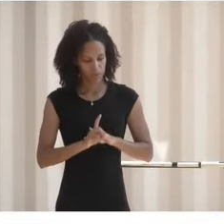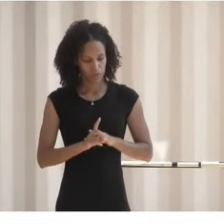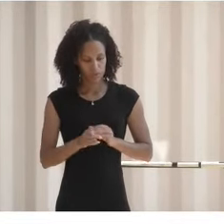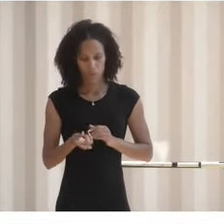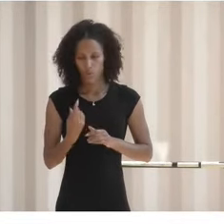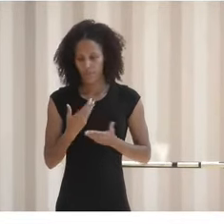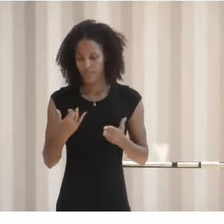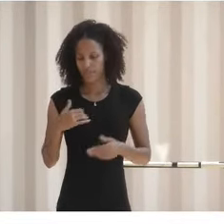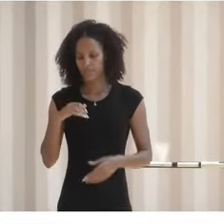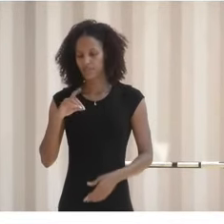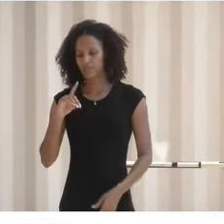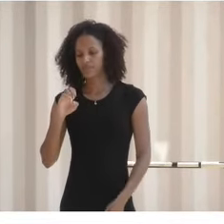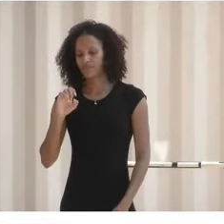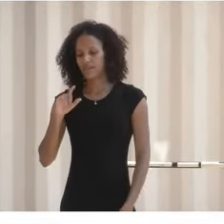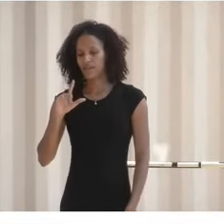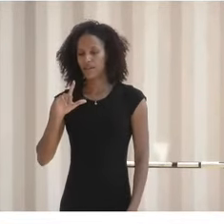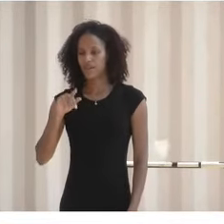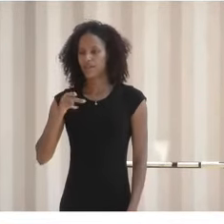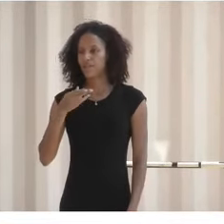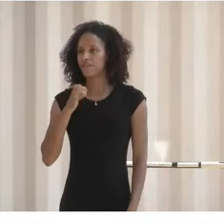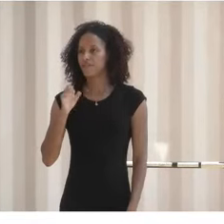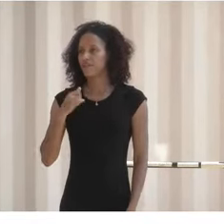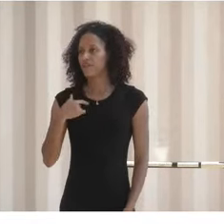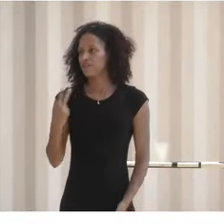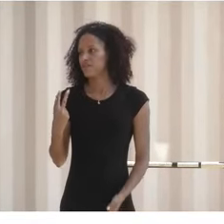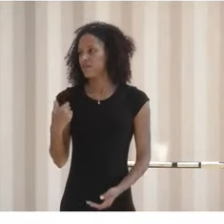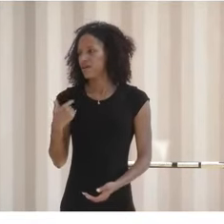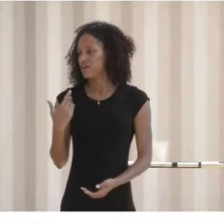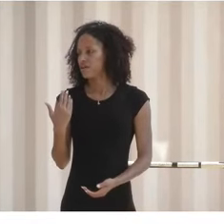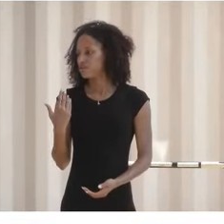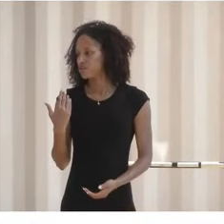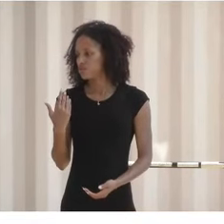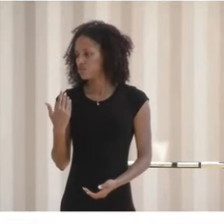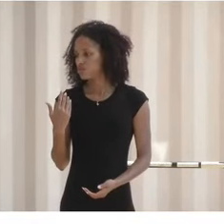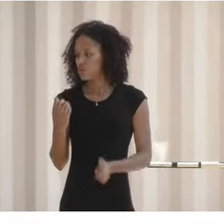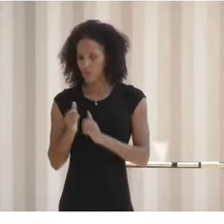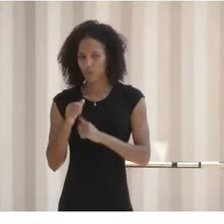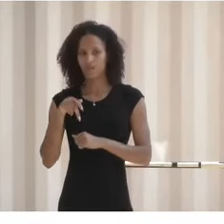Delphine, Semi, and Phil, is when